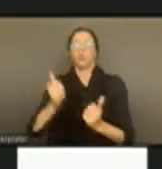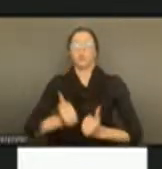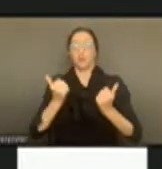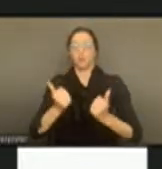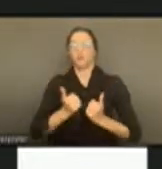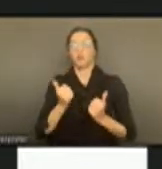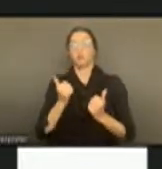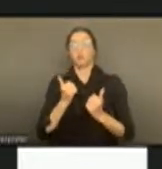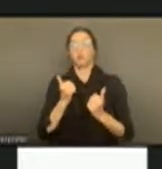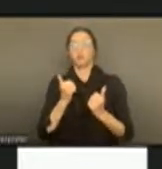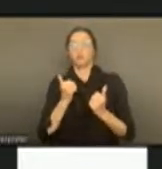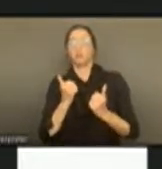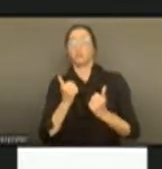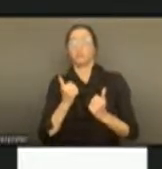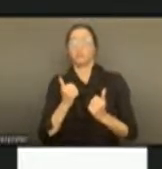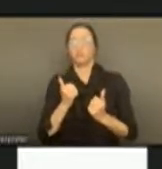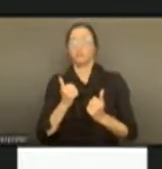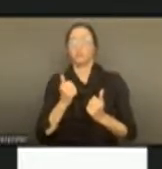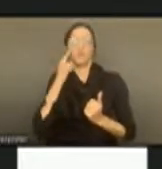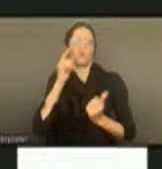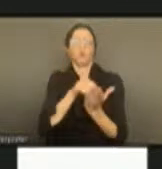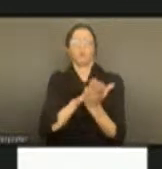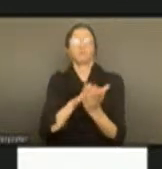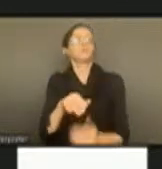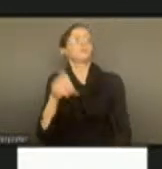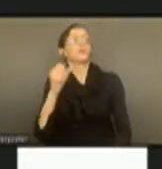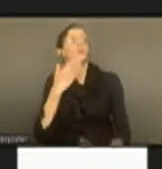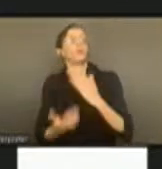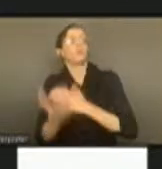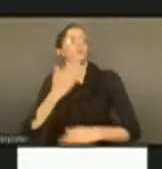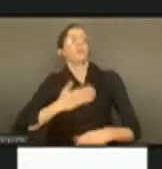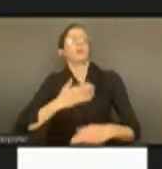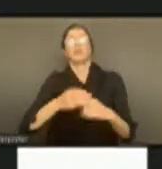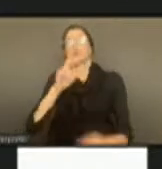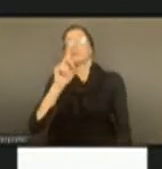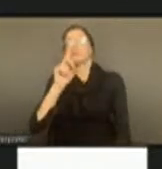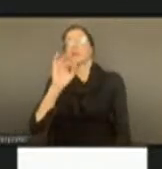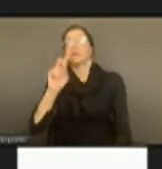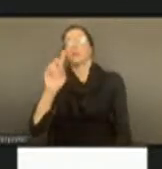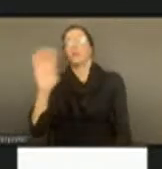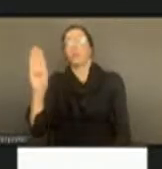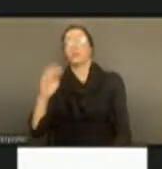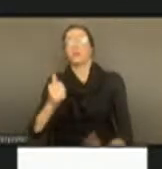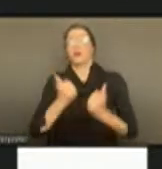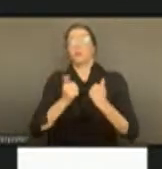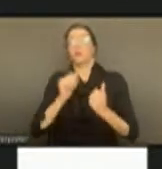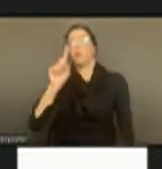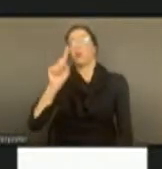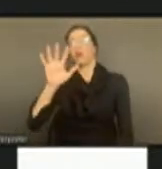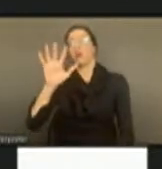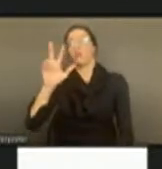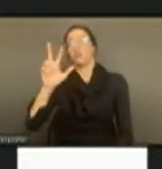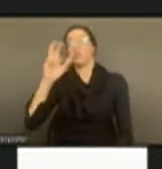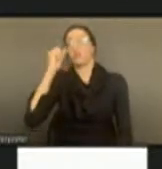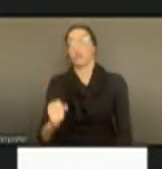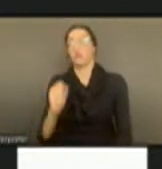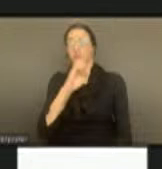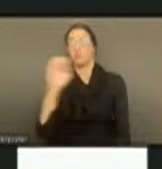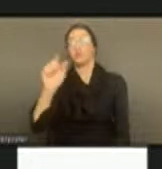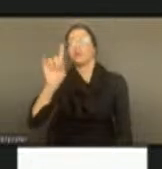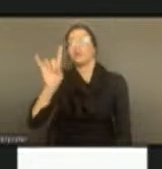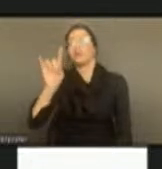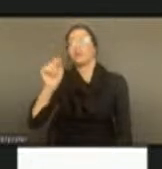Yes, good morning. My name is David Beltran, and my address is 153 Southeast 28th Place, Homestead,